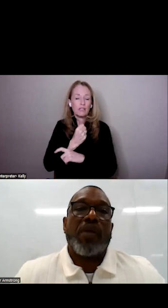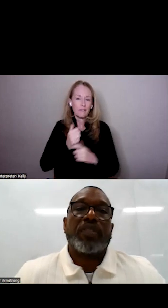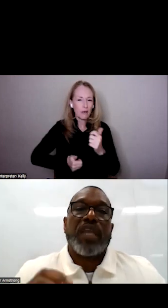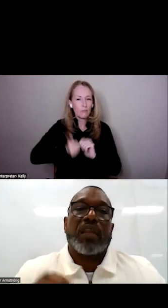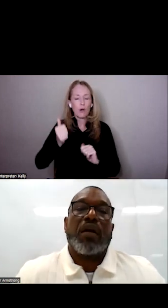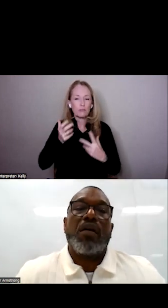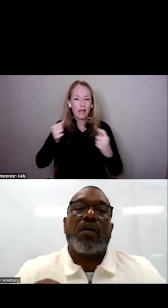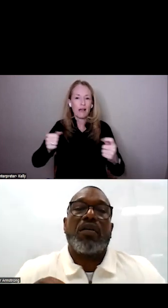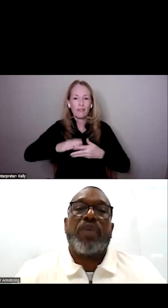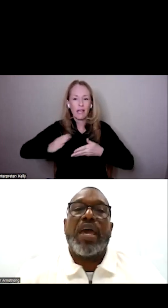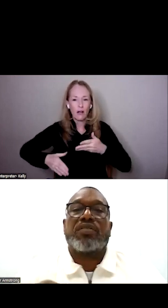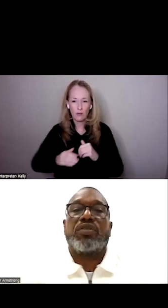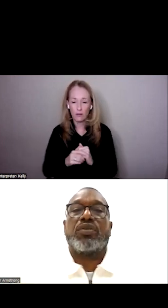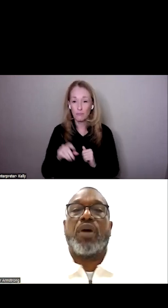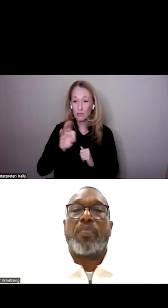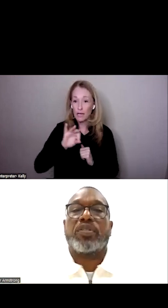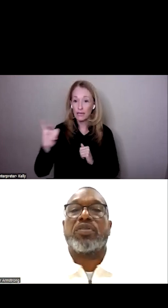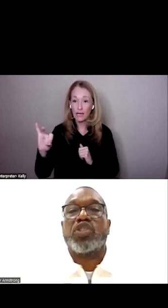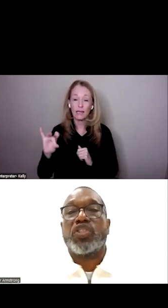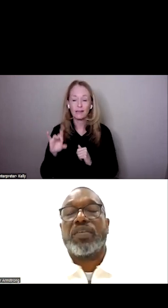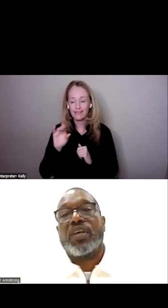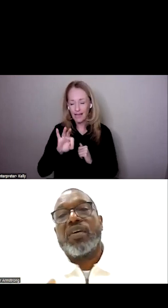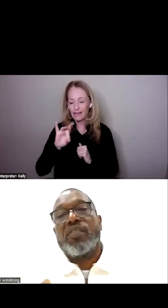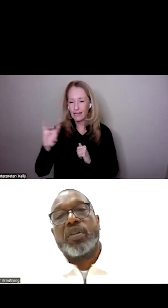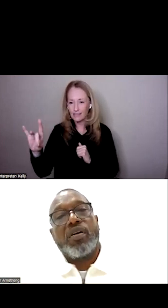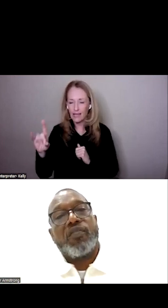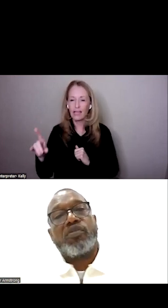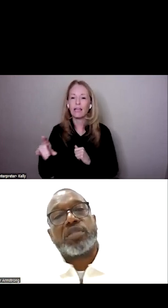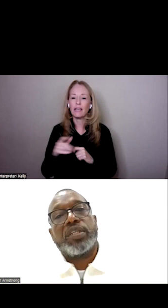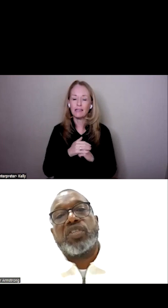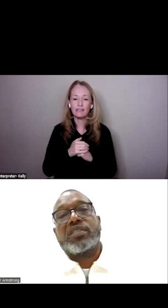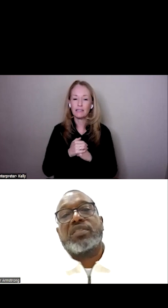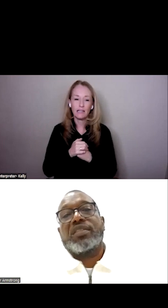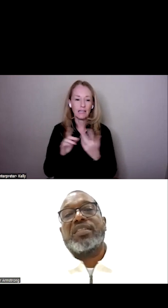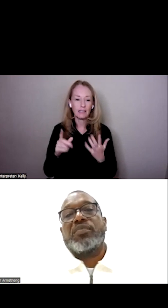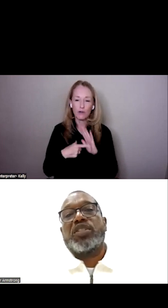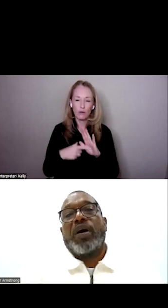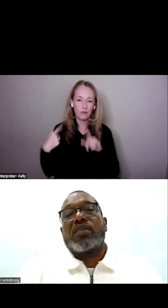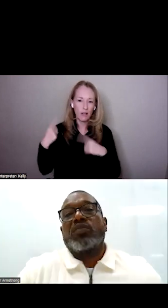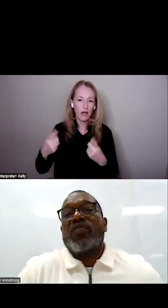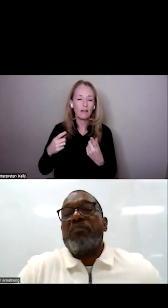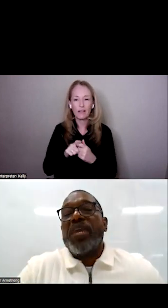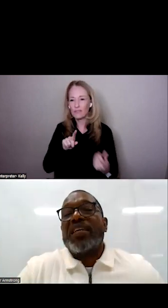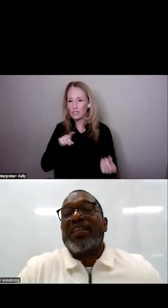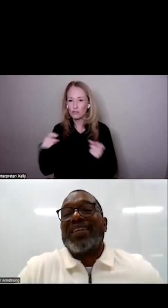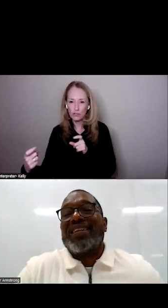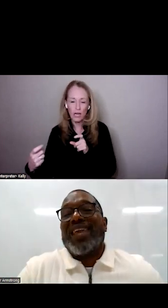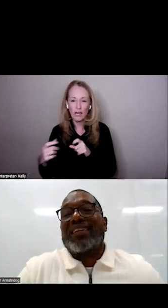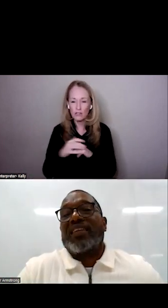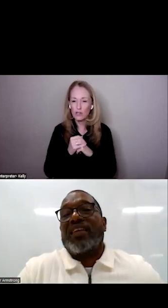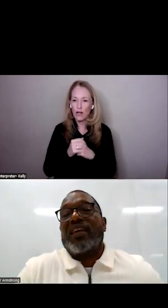988 represents a long past due opportunity to shift from a law enforcement and justice system response to one of